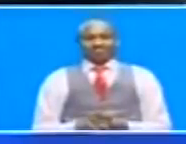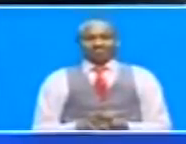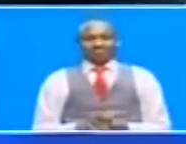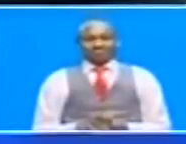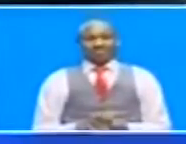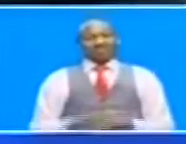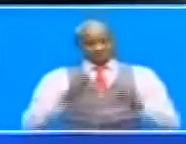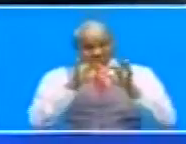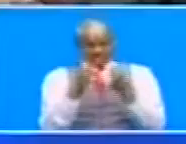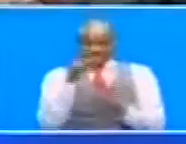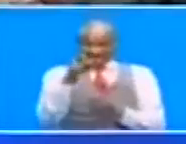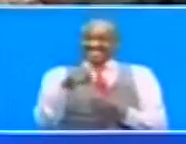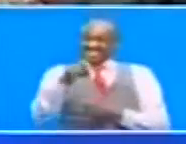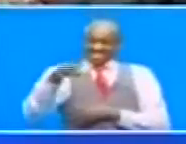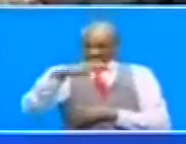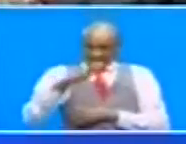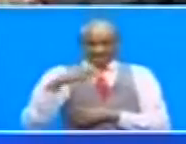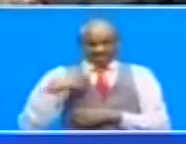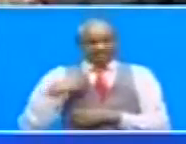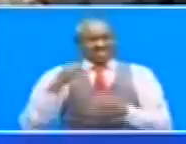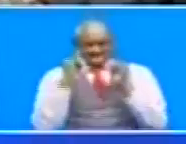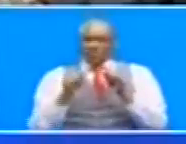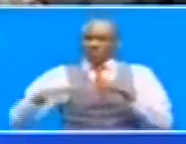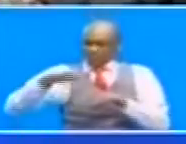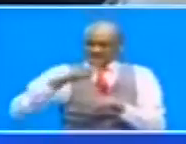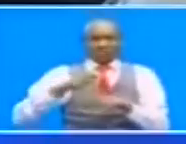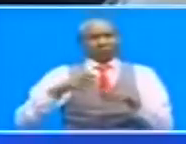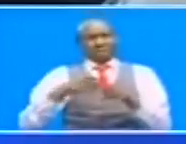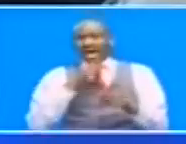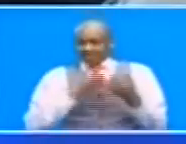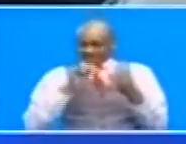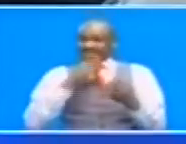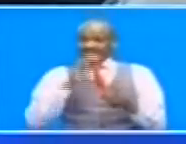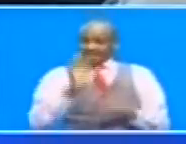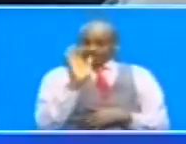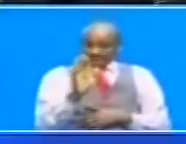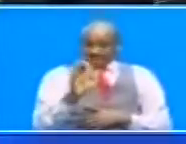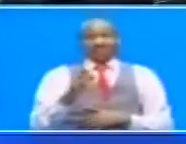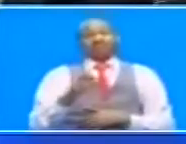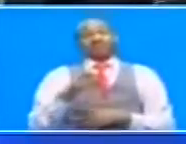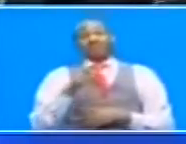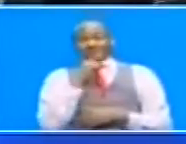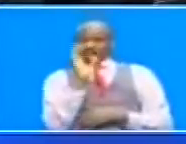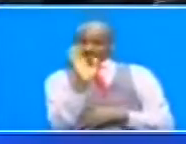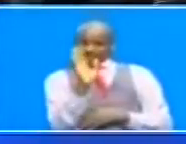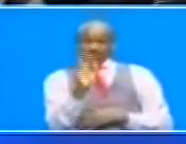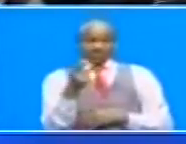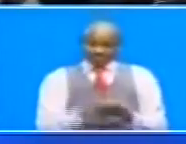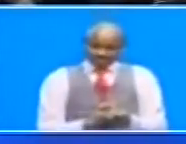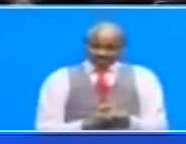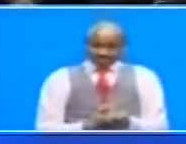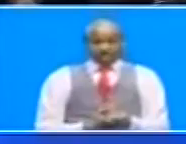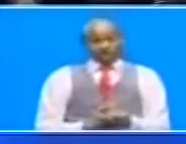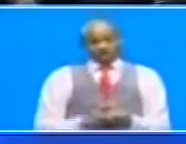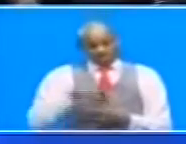In the family compound in Kogelo sit the newly refurbished graves of Sarah's husband and son, Barack Hussein Obama Sr. Though Obama